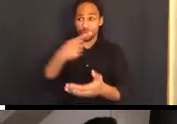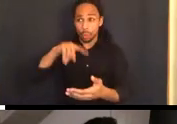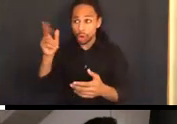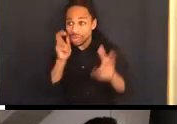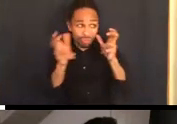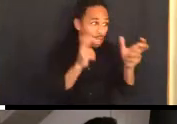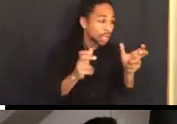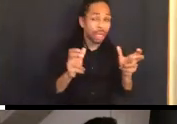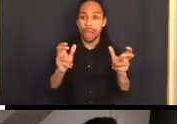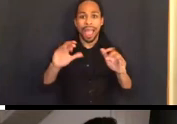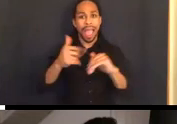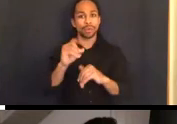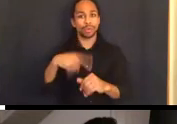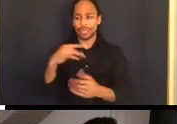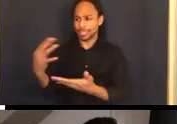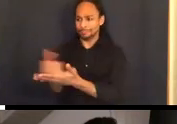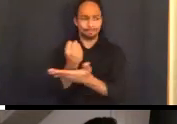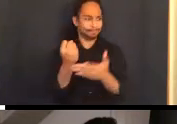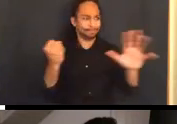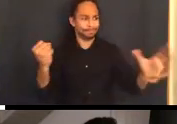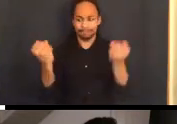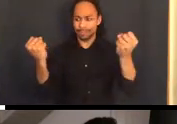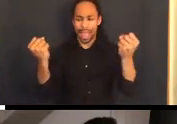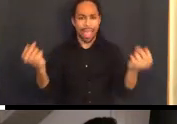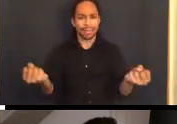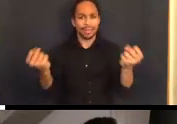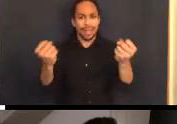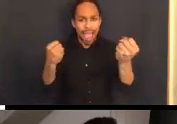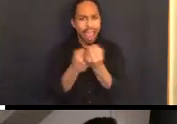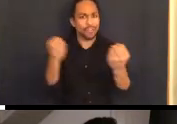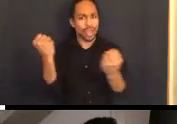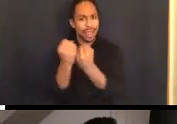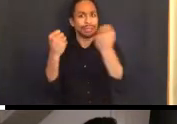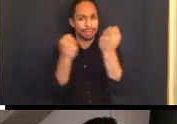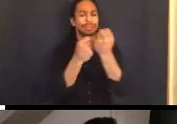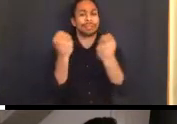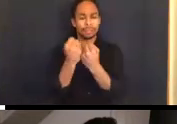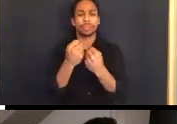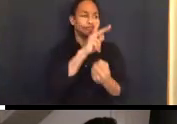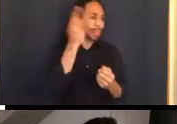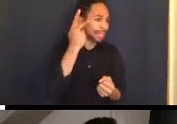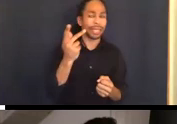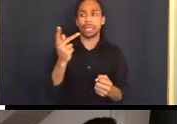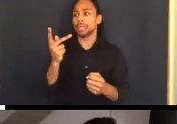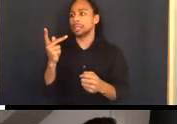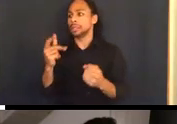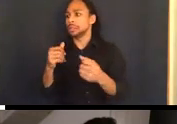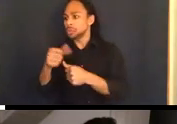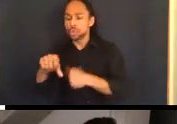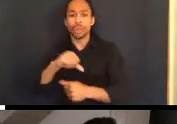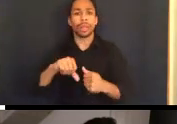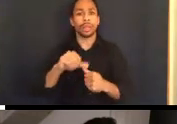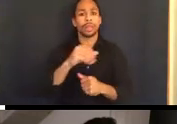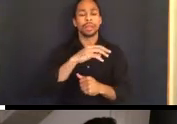coherent action. How can we advocate? How can we advocate politically? How can we advocate socially and promote health justice